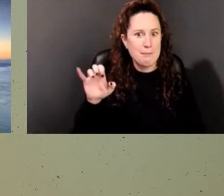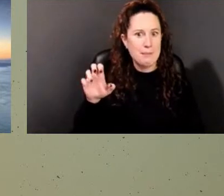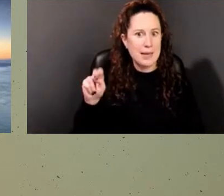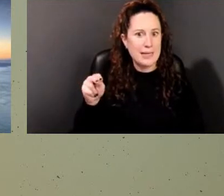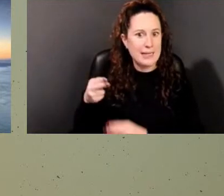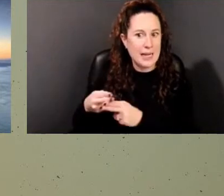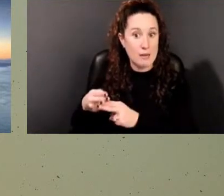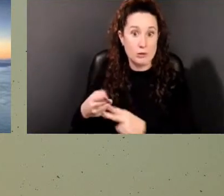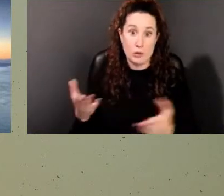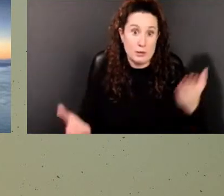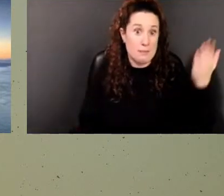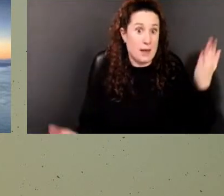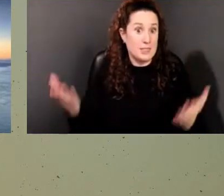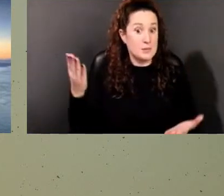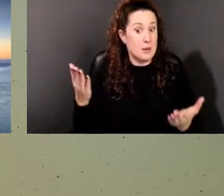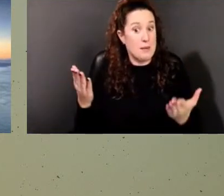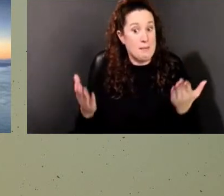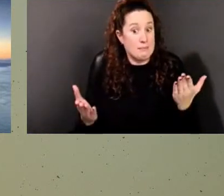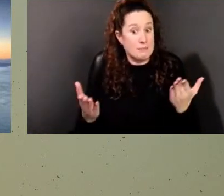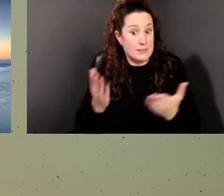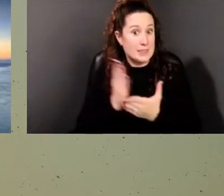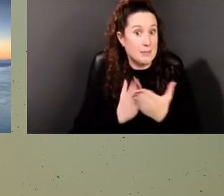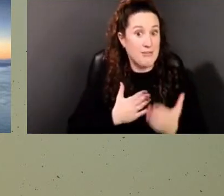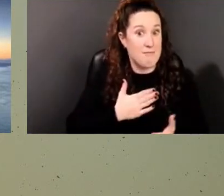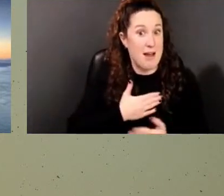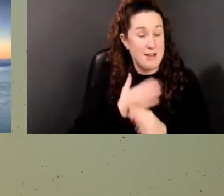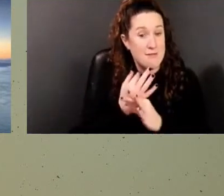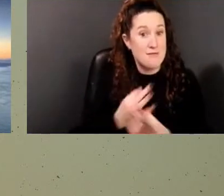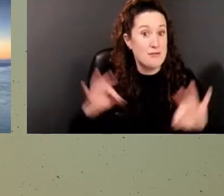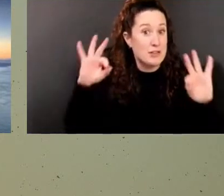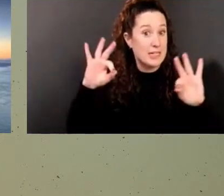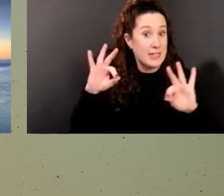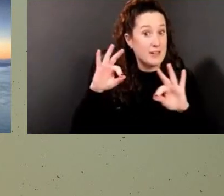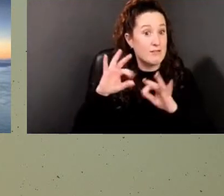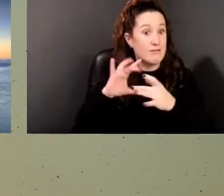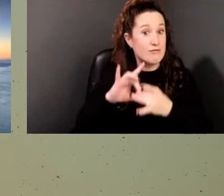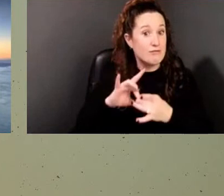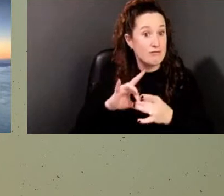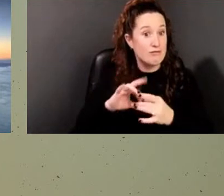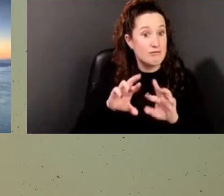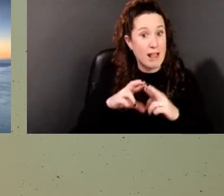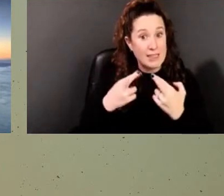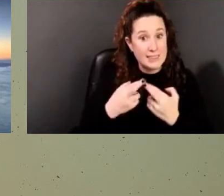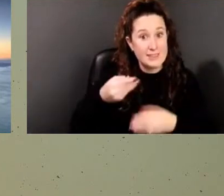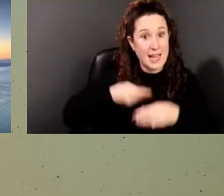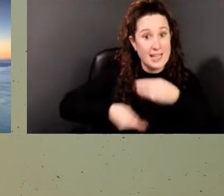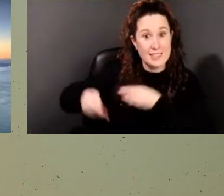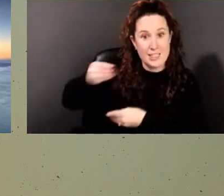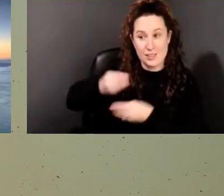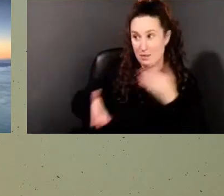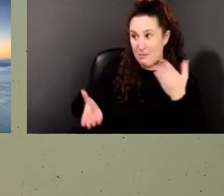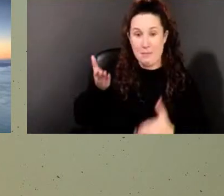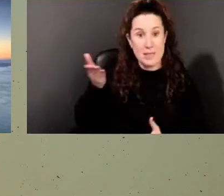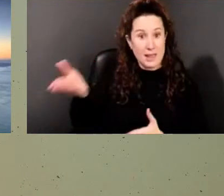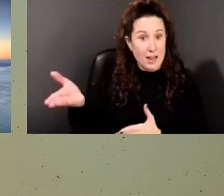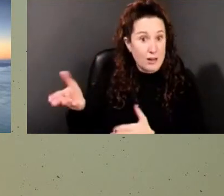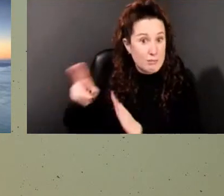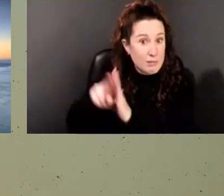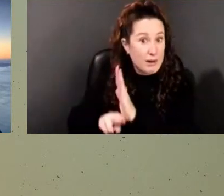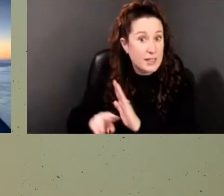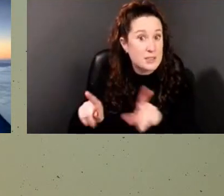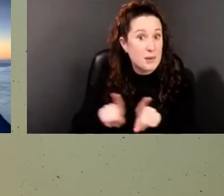my free relatives, ancestors would be buried there as well. So if we just look at the